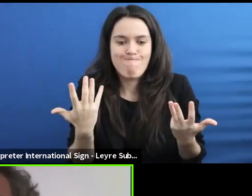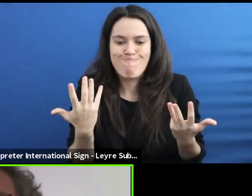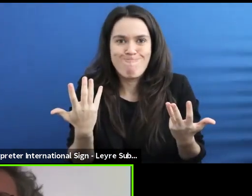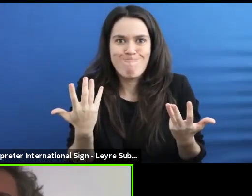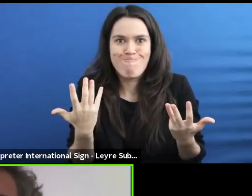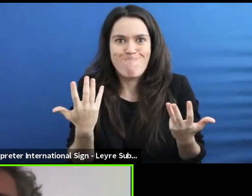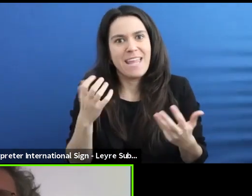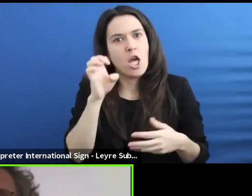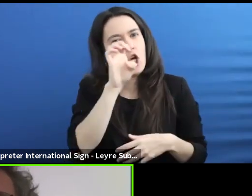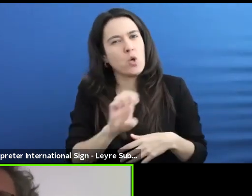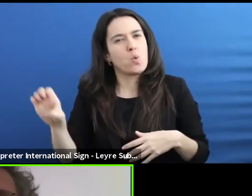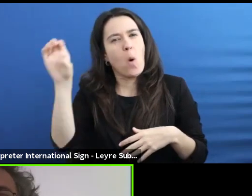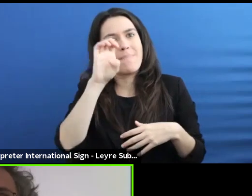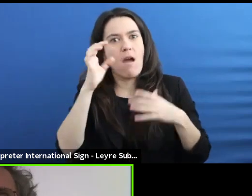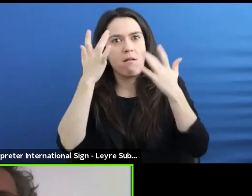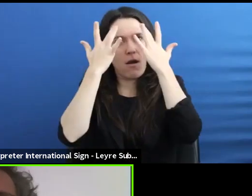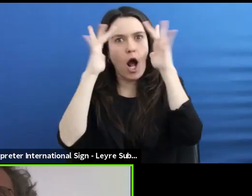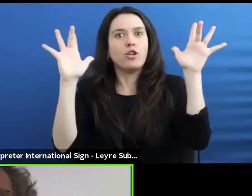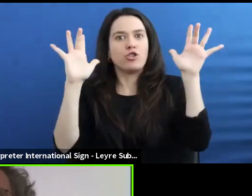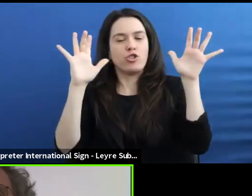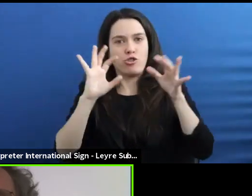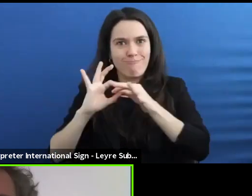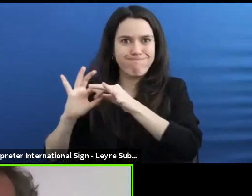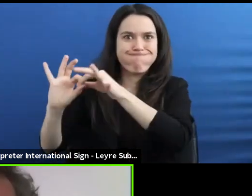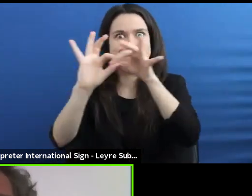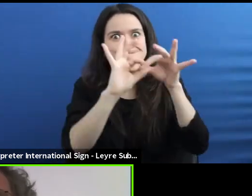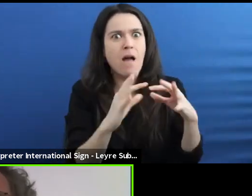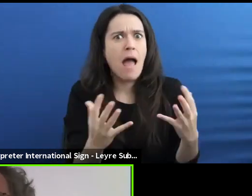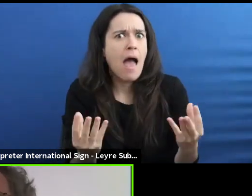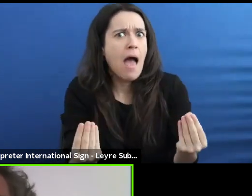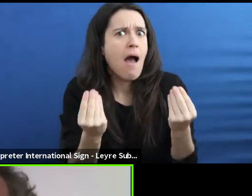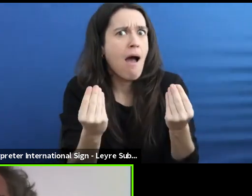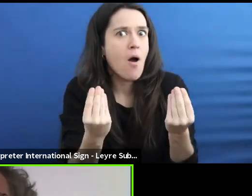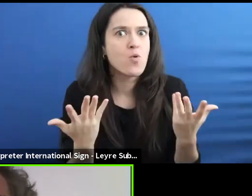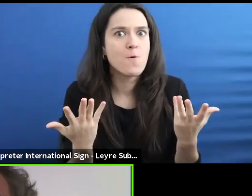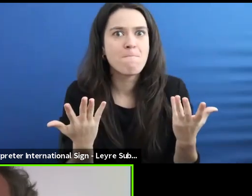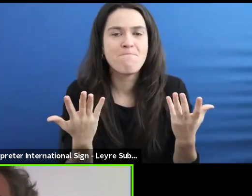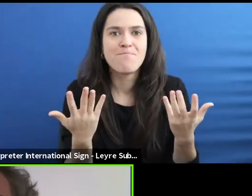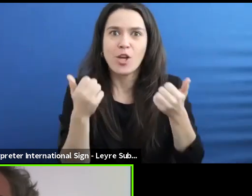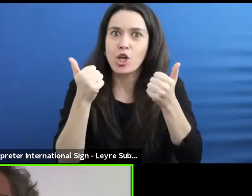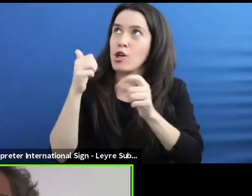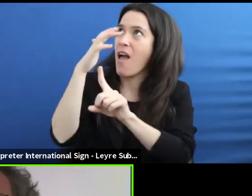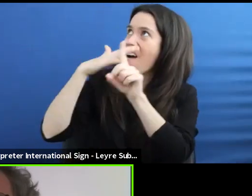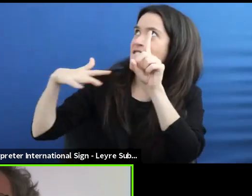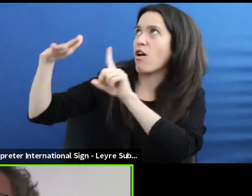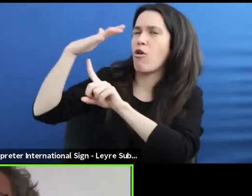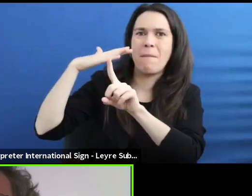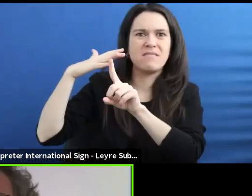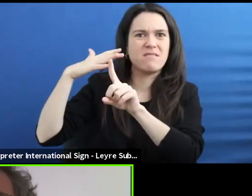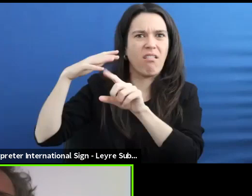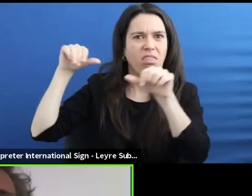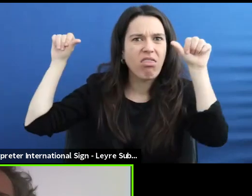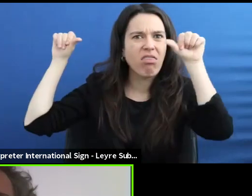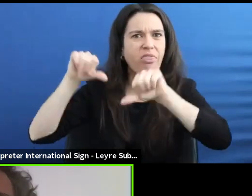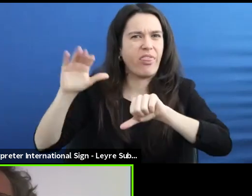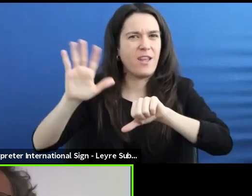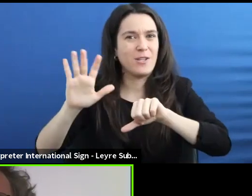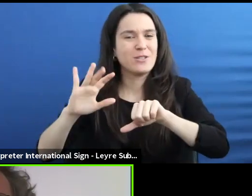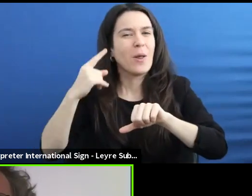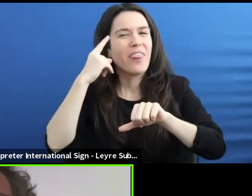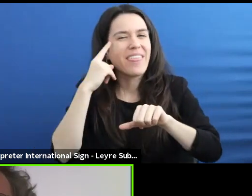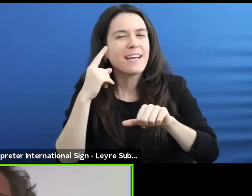-European cultural sector and building in environmental sustainability. So it's a